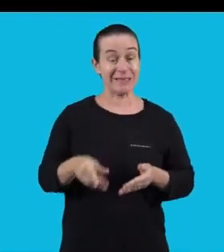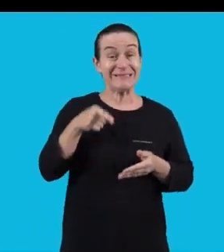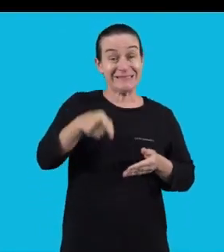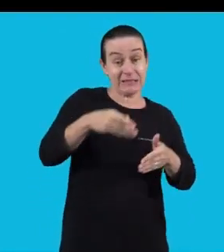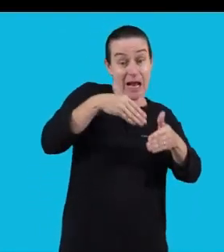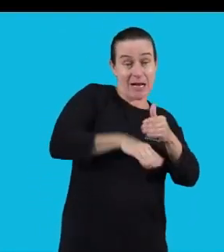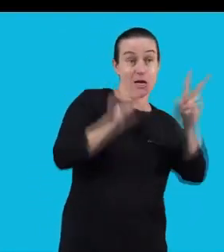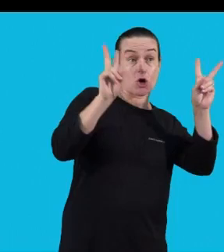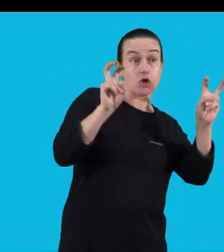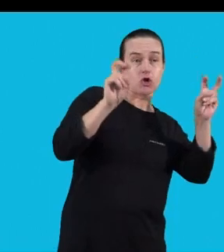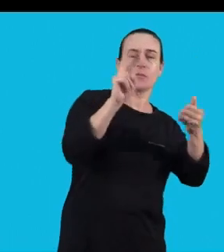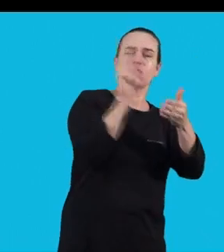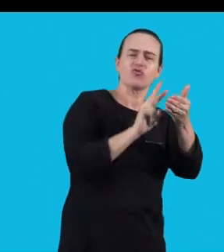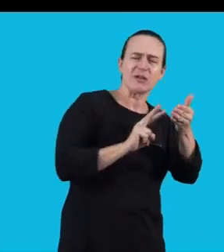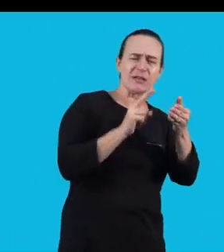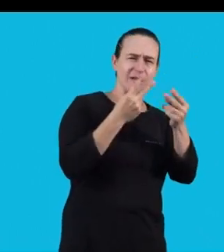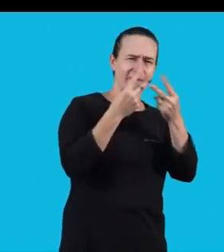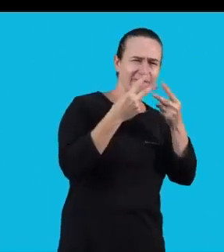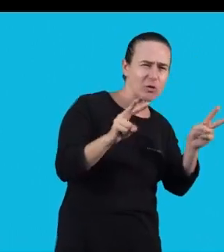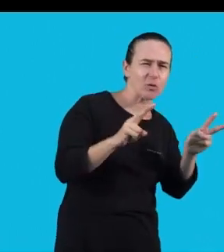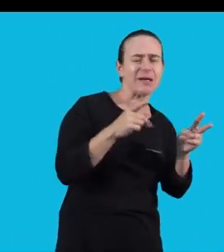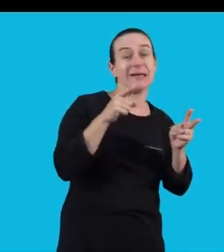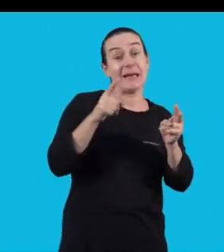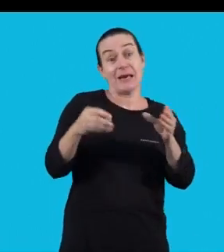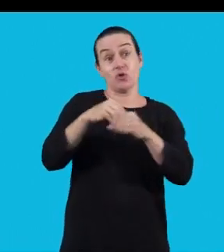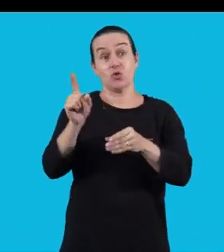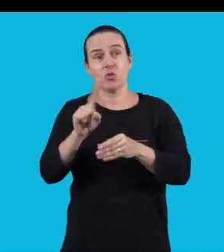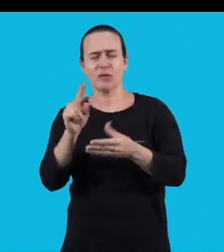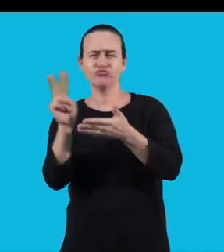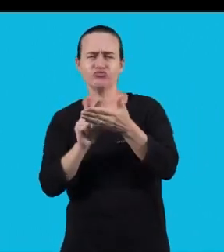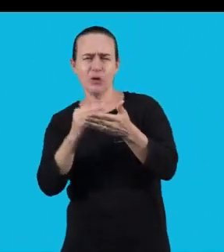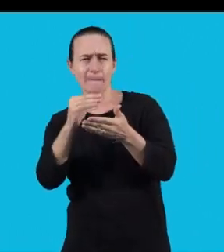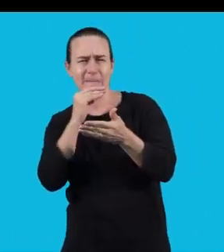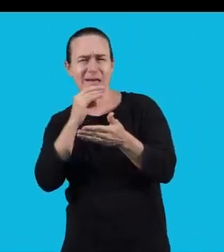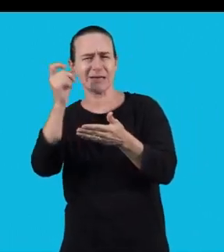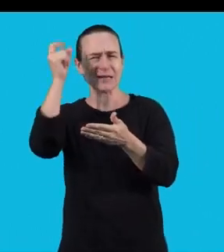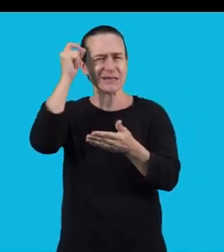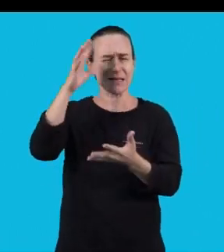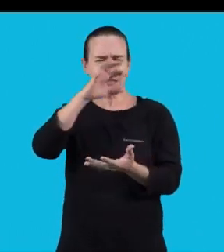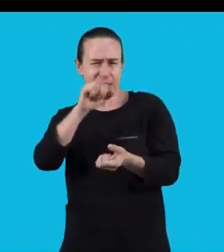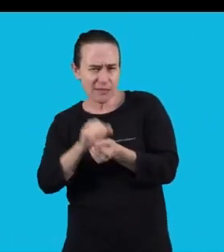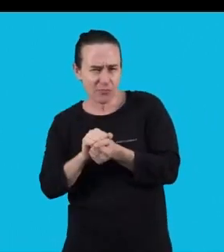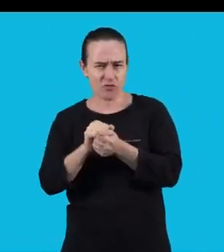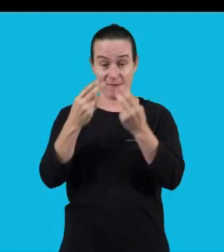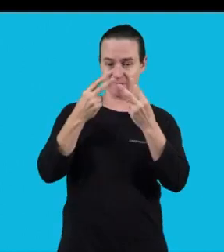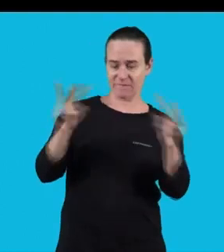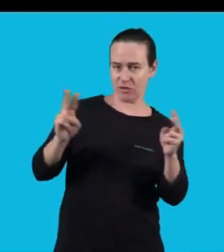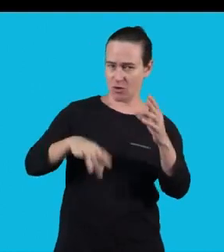and viewing, which also contains reading for meaning and understanding, summary, and the visual analysis.